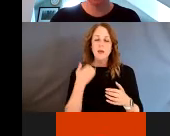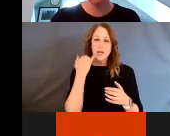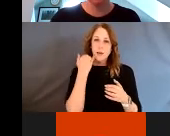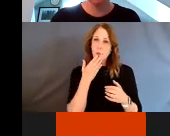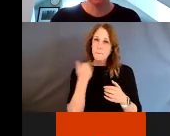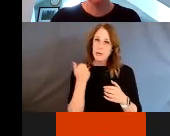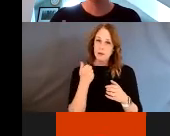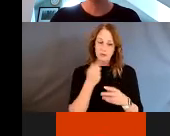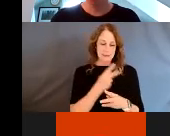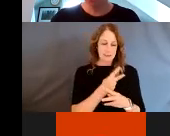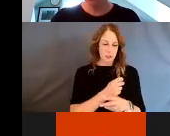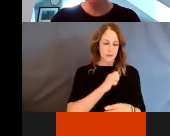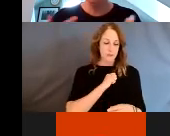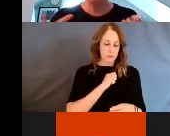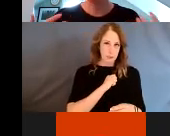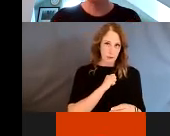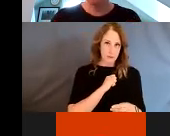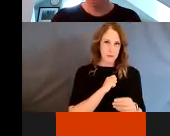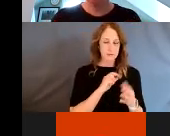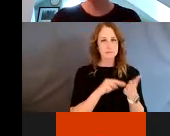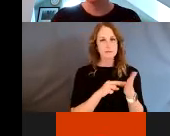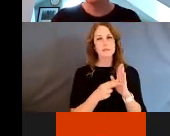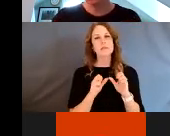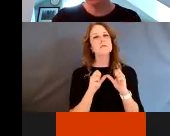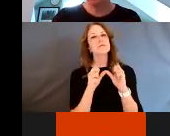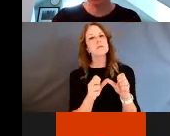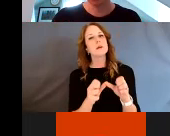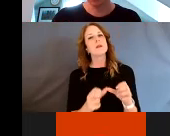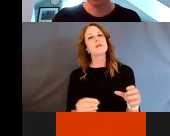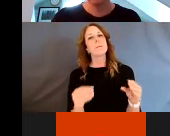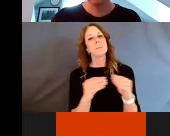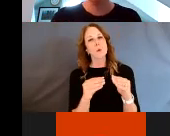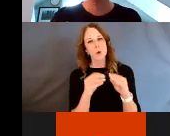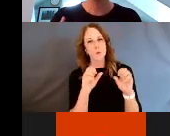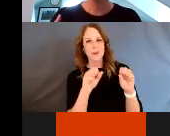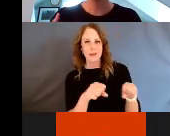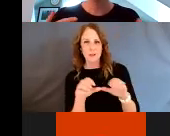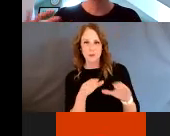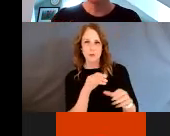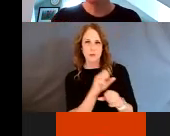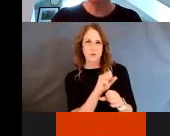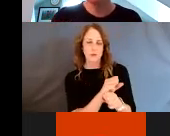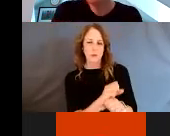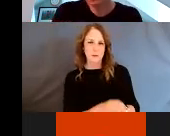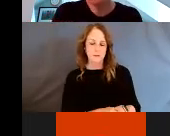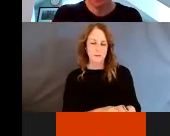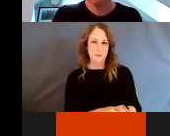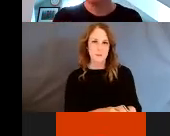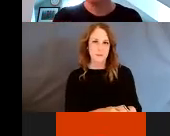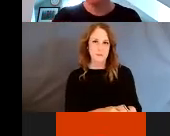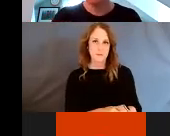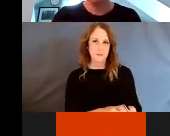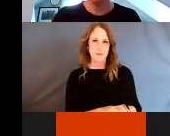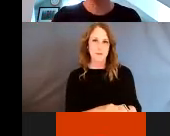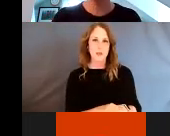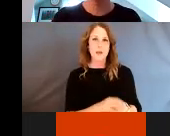of ourselves, the longer and more powerful we can be in this work. So the world will run you